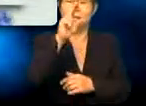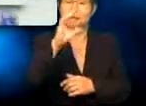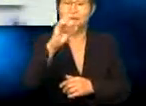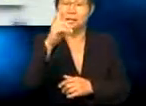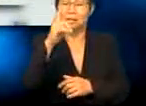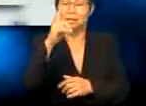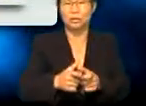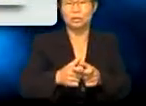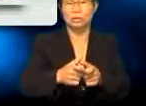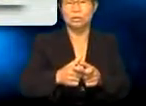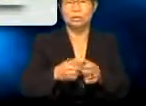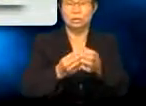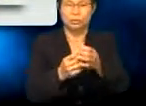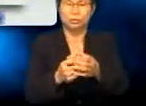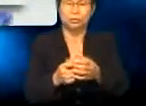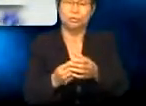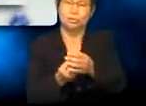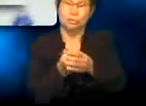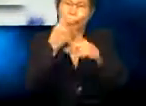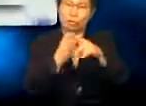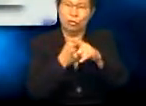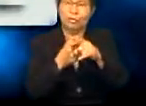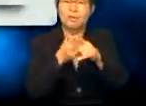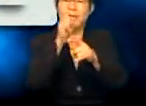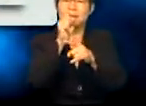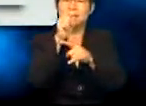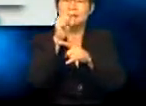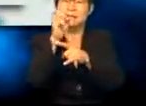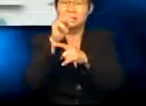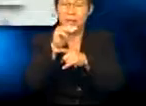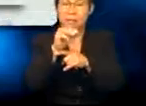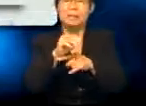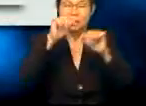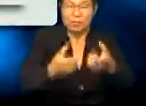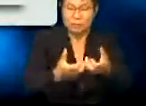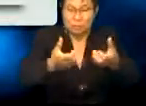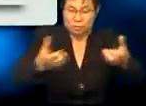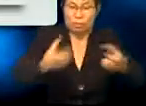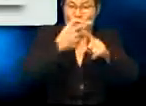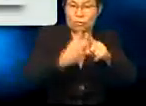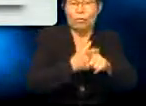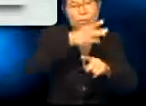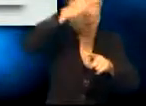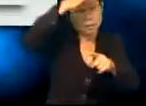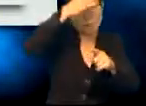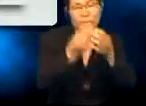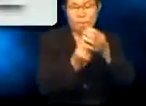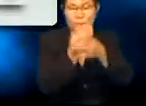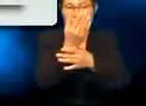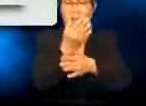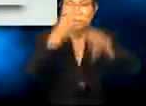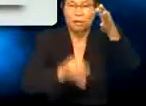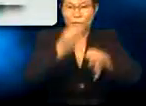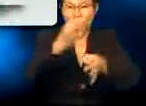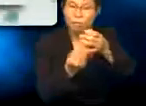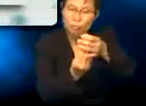Suckers are shoots that grow from the base of the stem. They can be separated from the parent plant. If